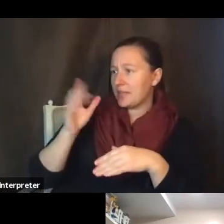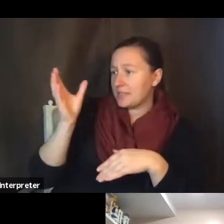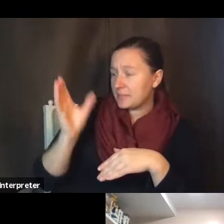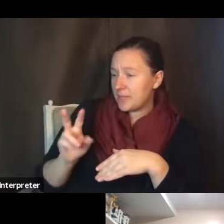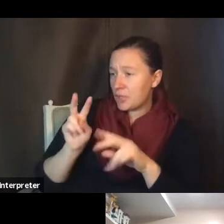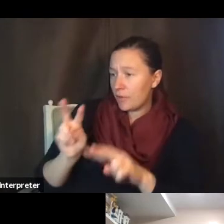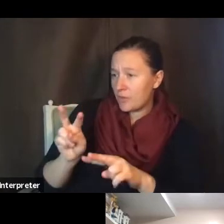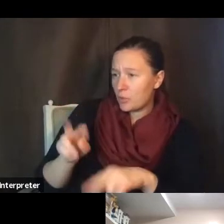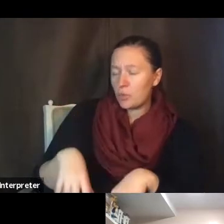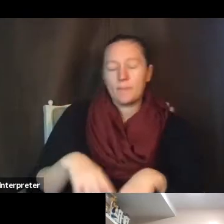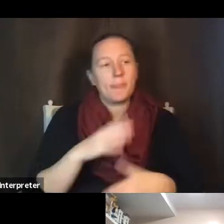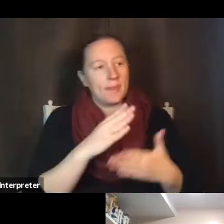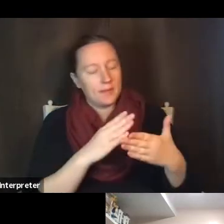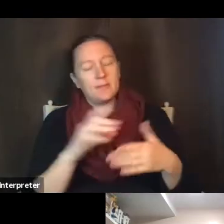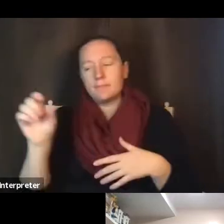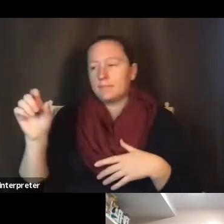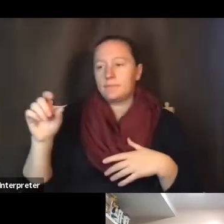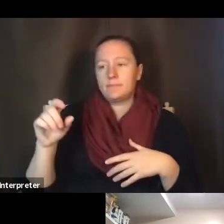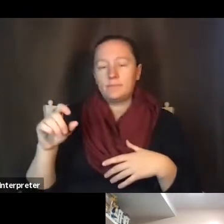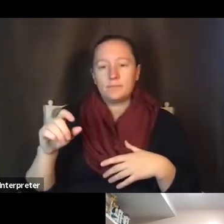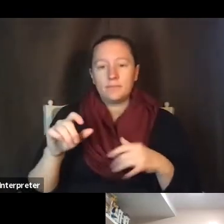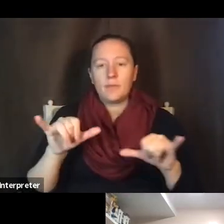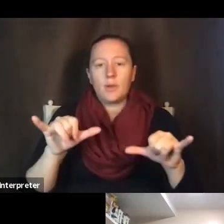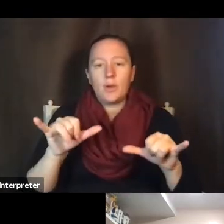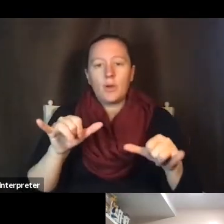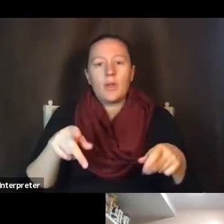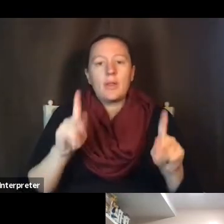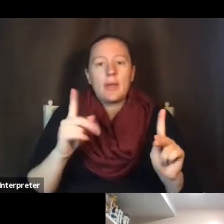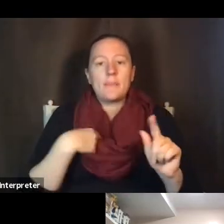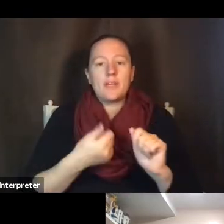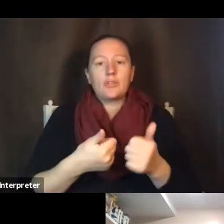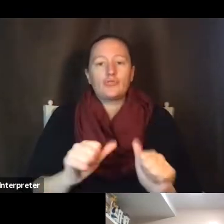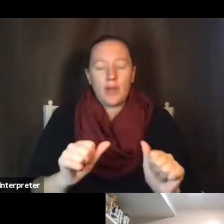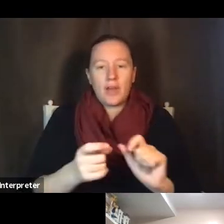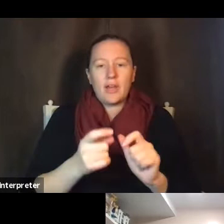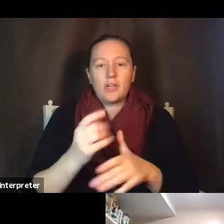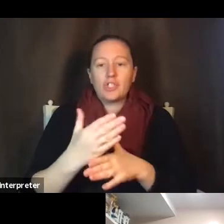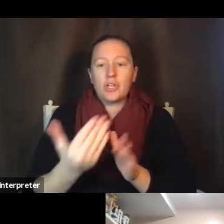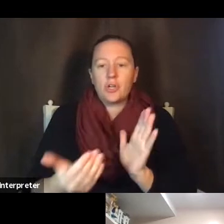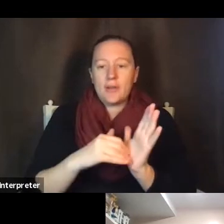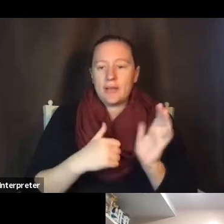in the primary view. Yeah. Uh-oh. Okay, let me try to share again. Sorry about that.